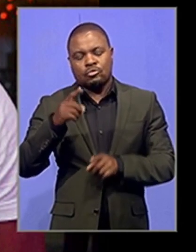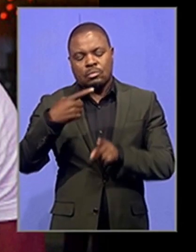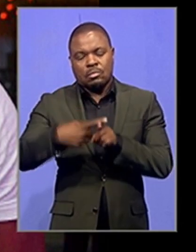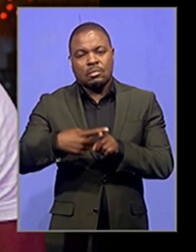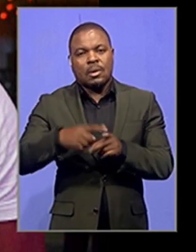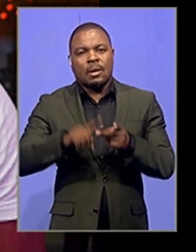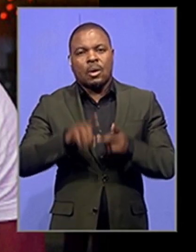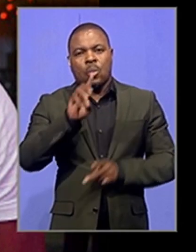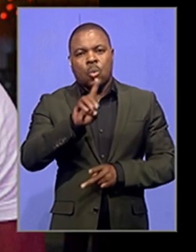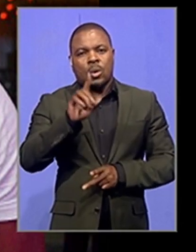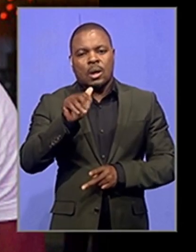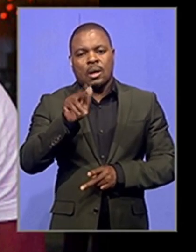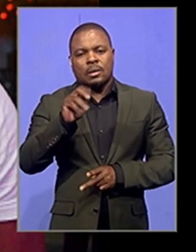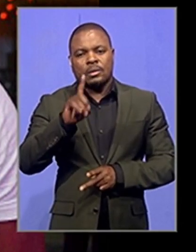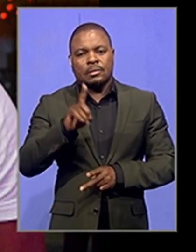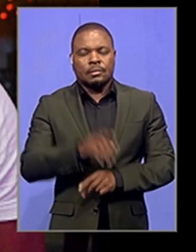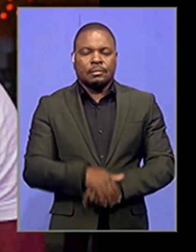tsijwe.